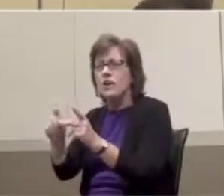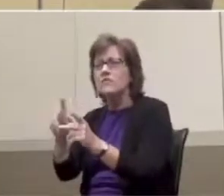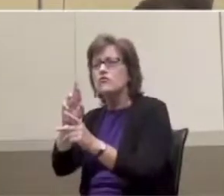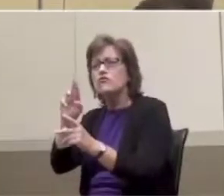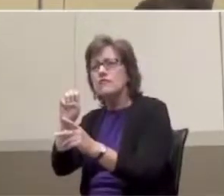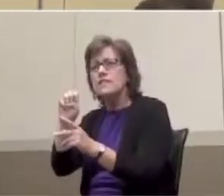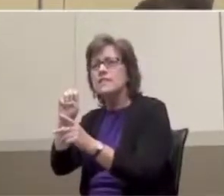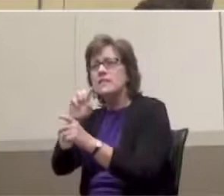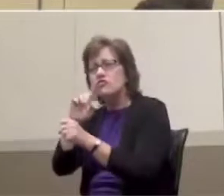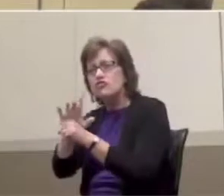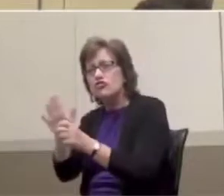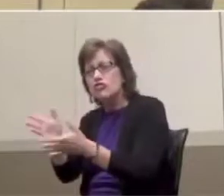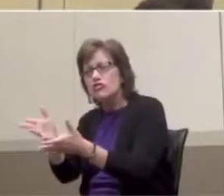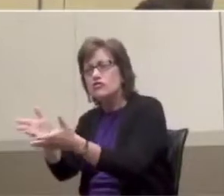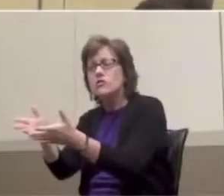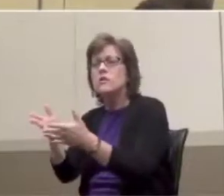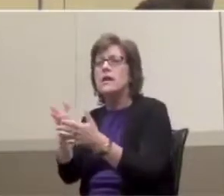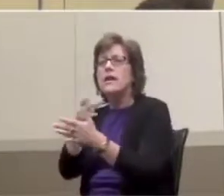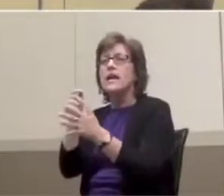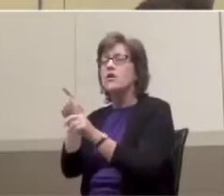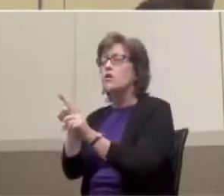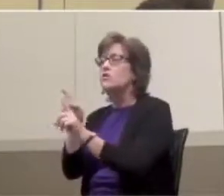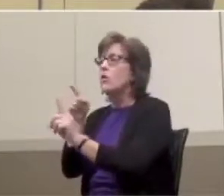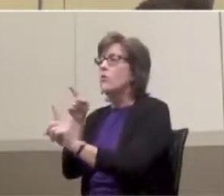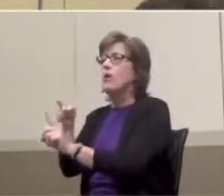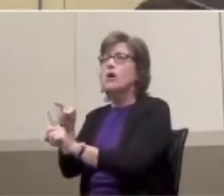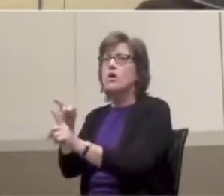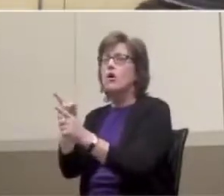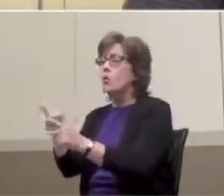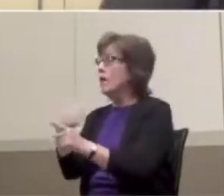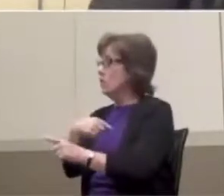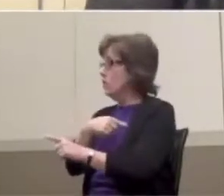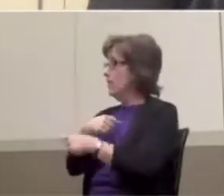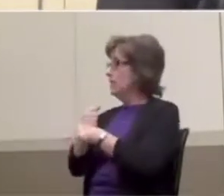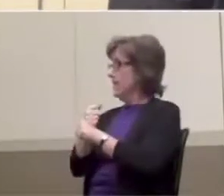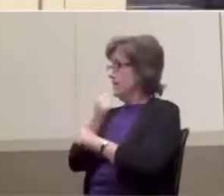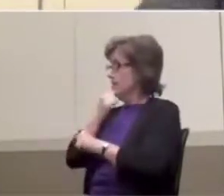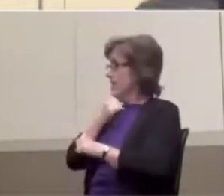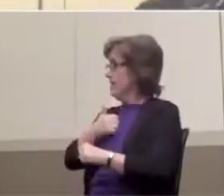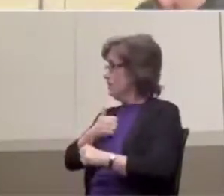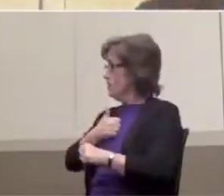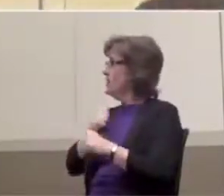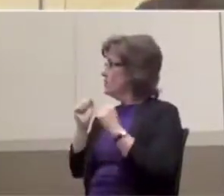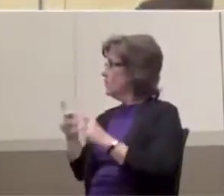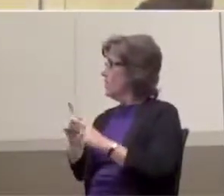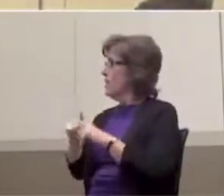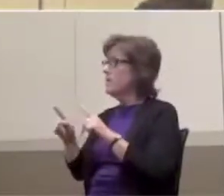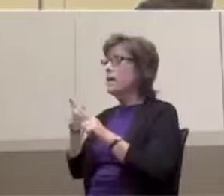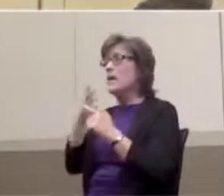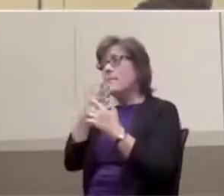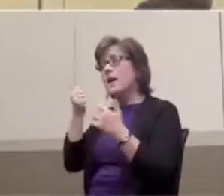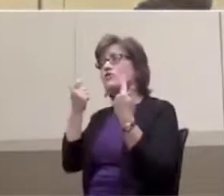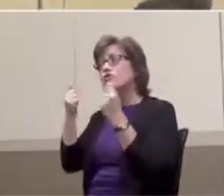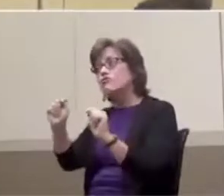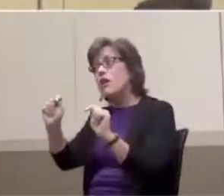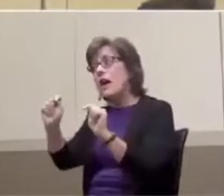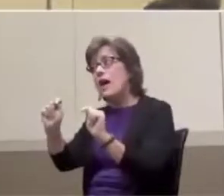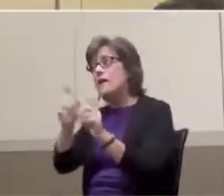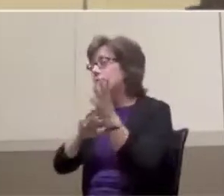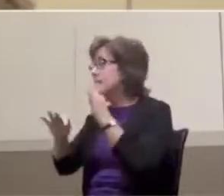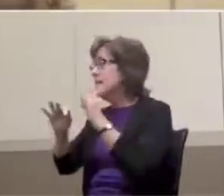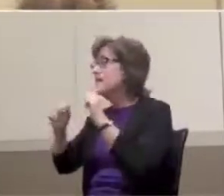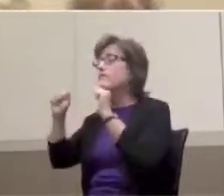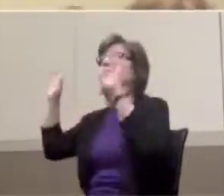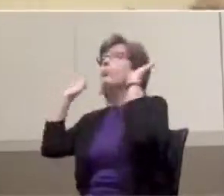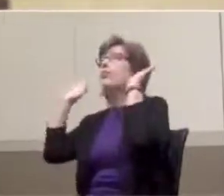kind of even point out when we make mistakes ourselves and it's okay, but it's better to try than not try at all. Fantastic.